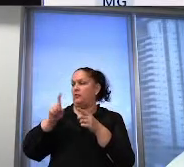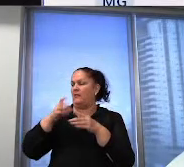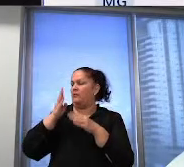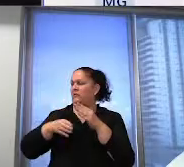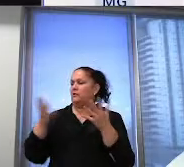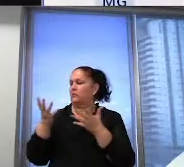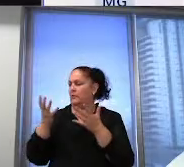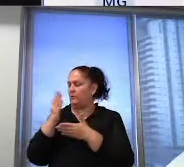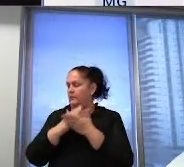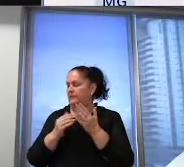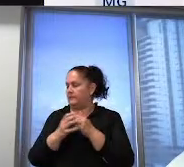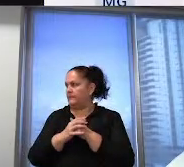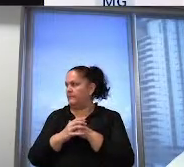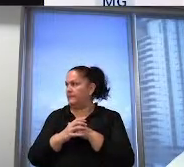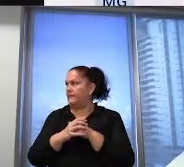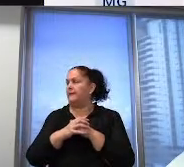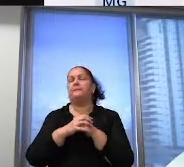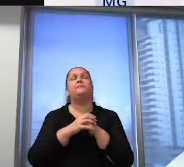away?